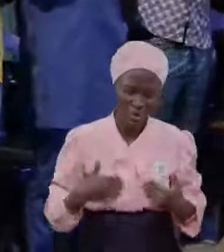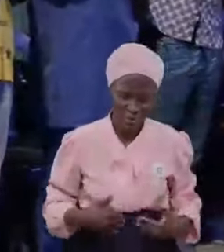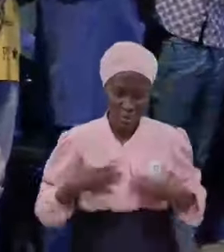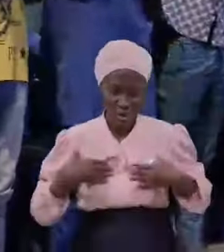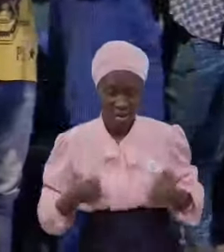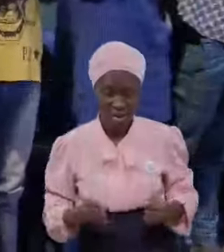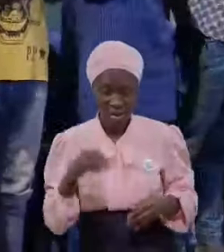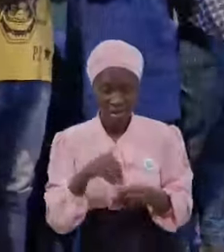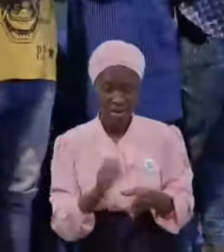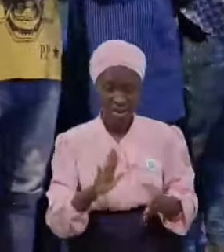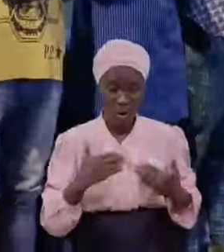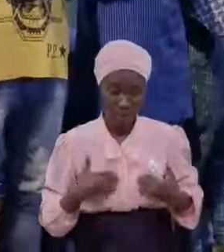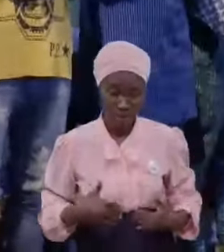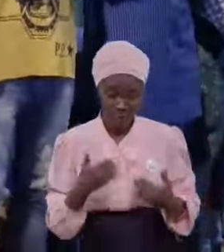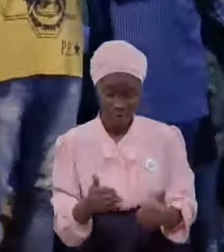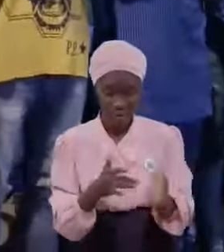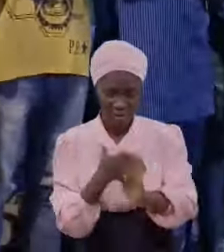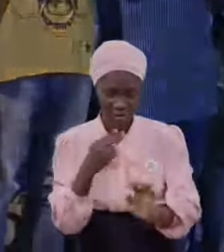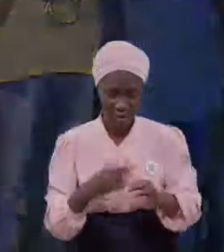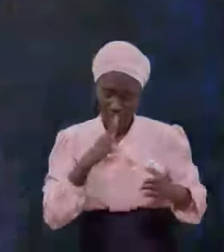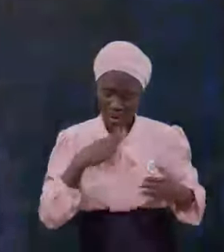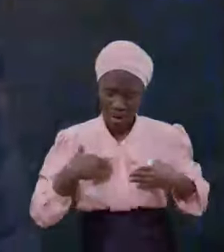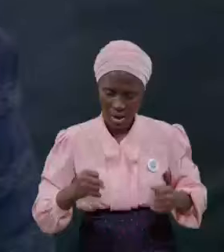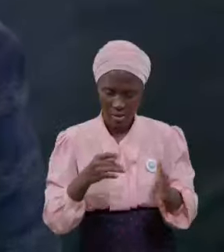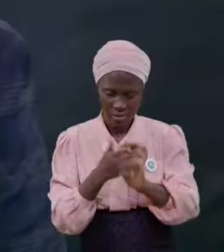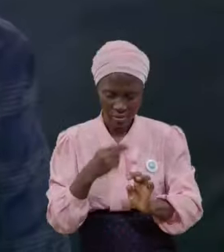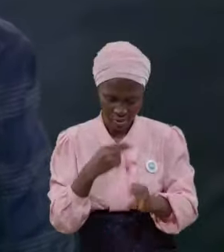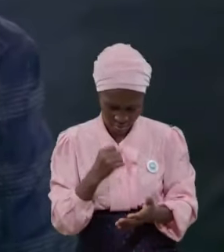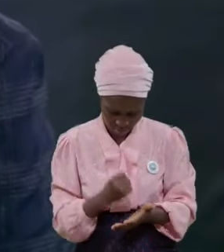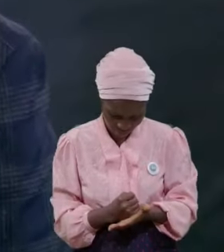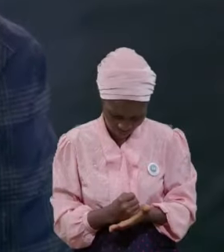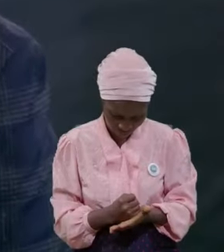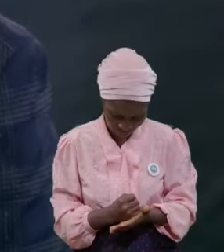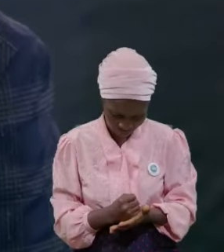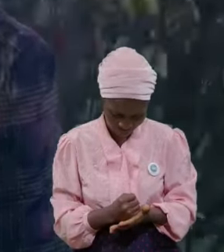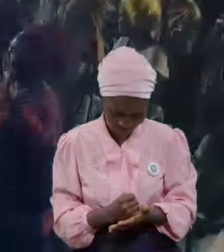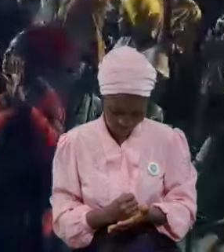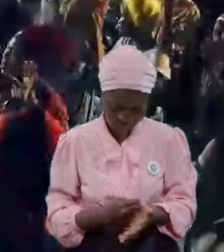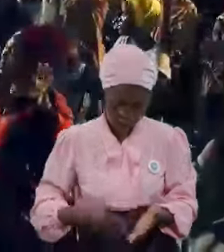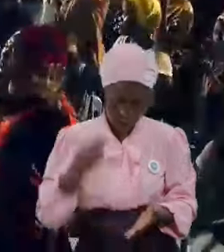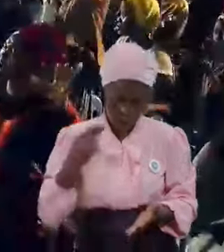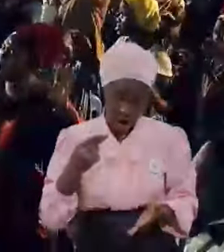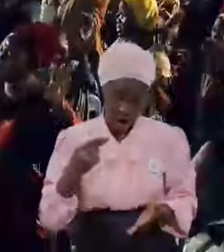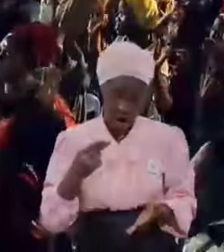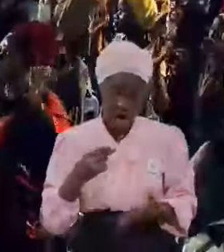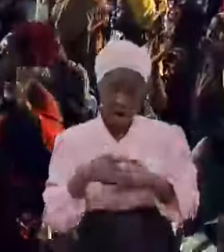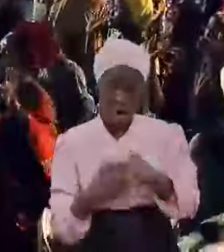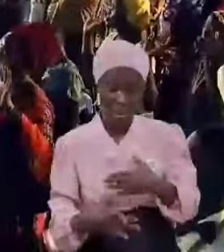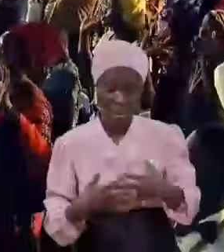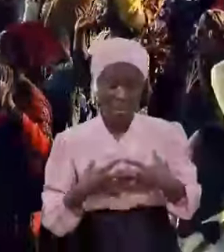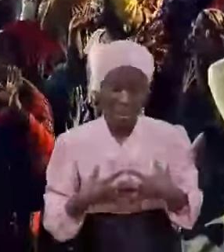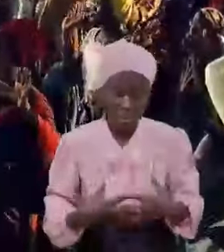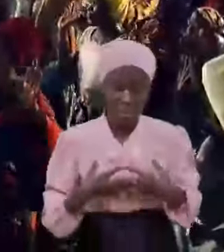Jesus' name. High blood pressure, you are healed in Jesus' name.